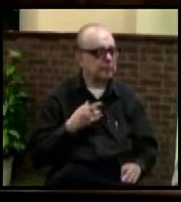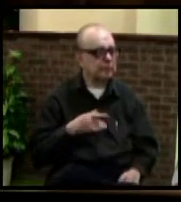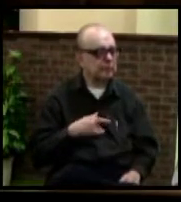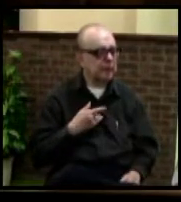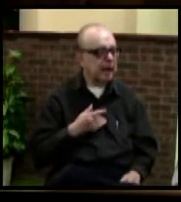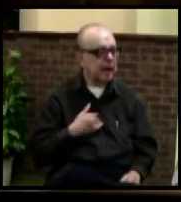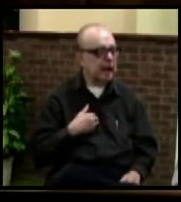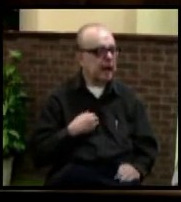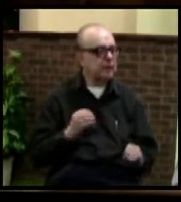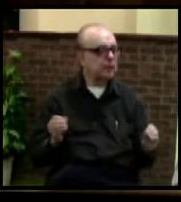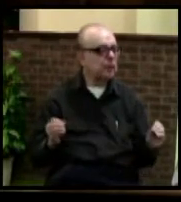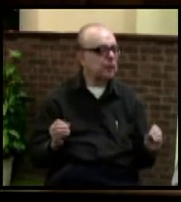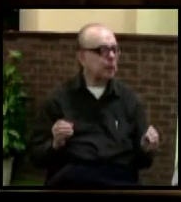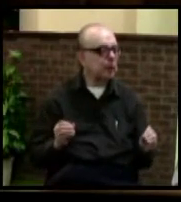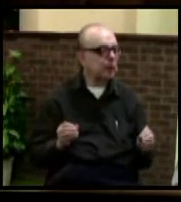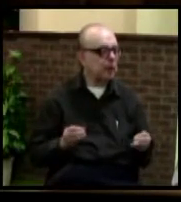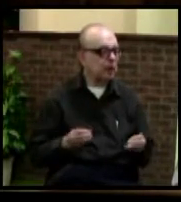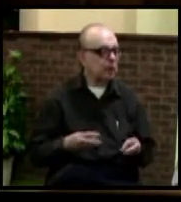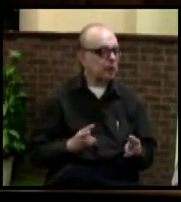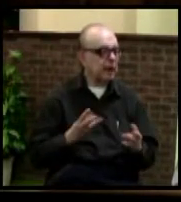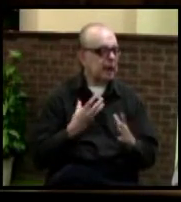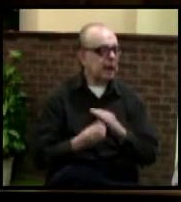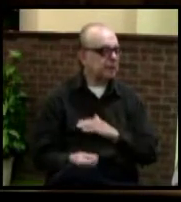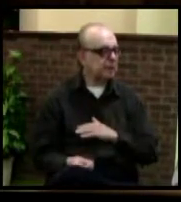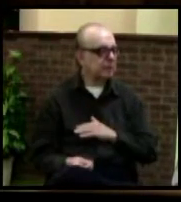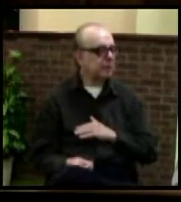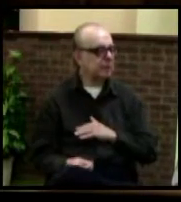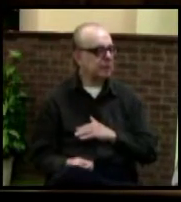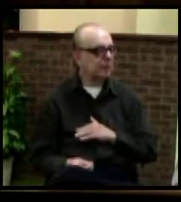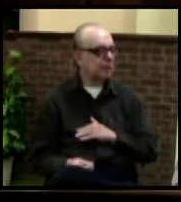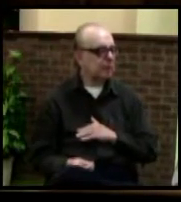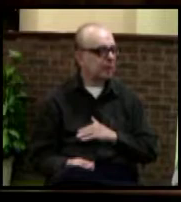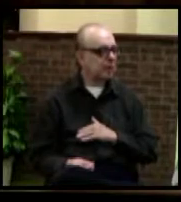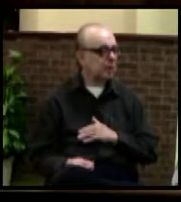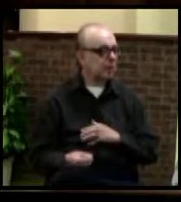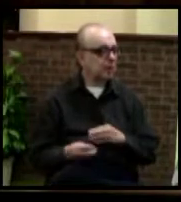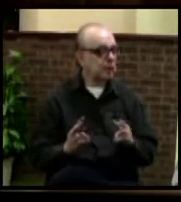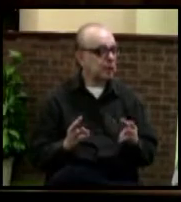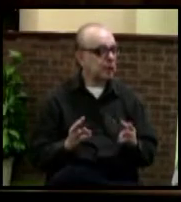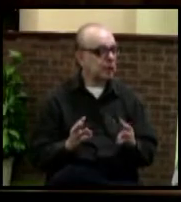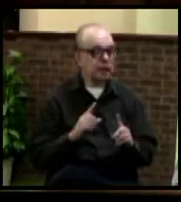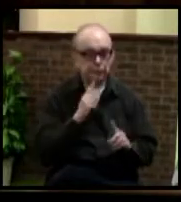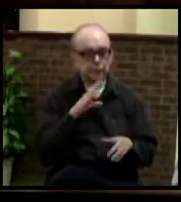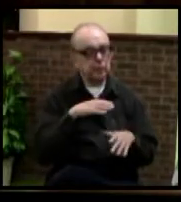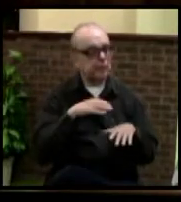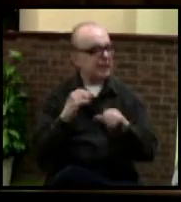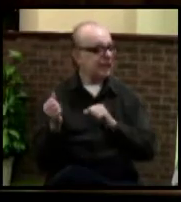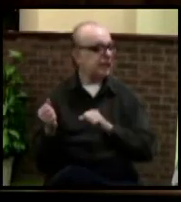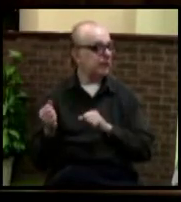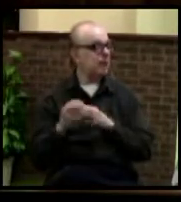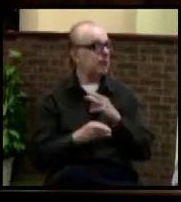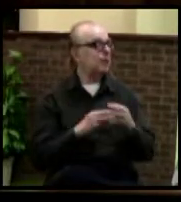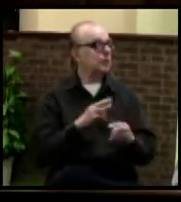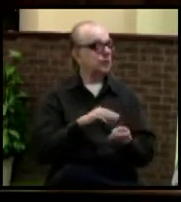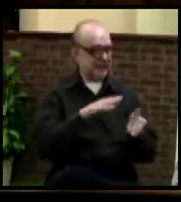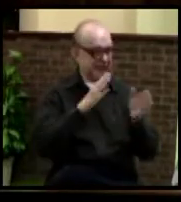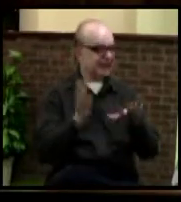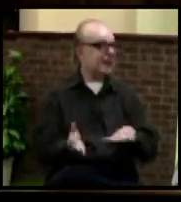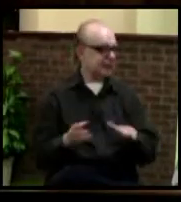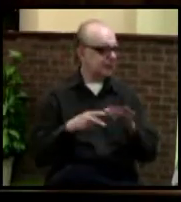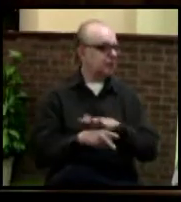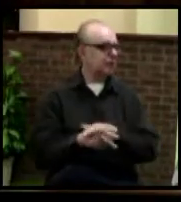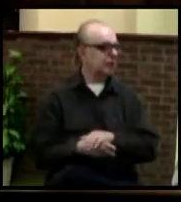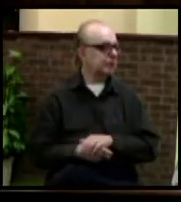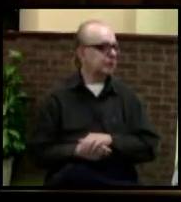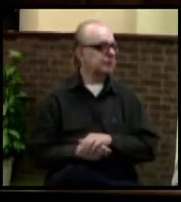like they have no more outlets. The only outlet is to leave this world. And may I say this to